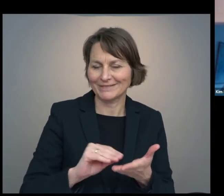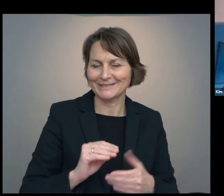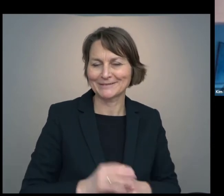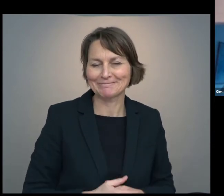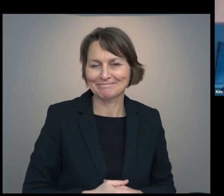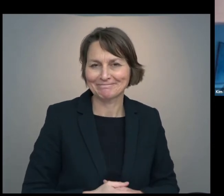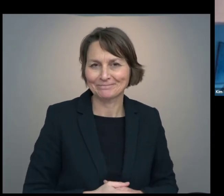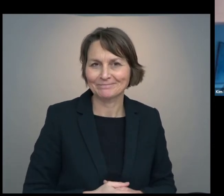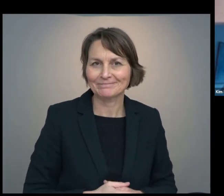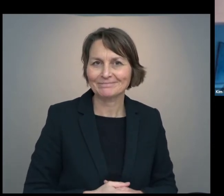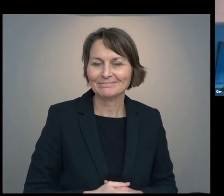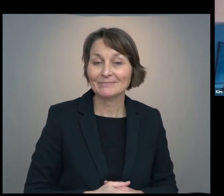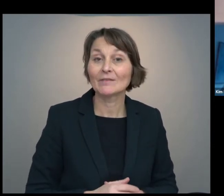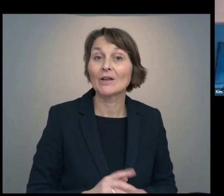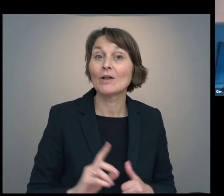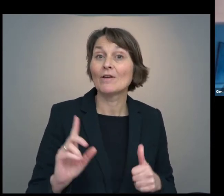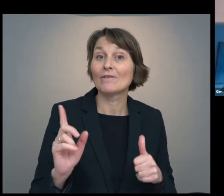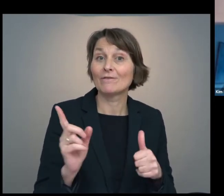office. We